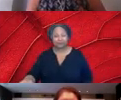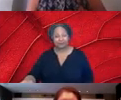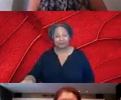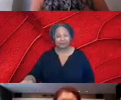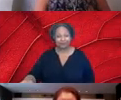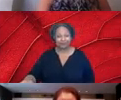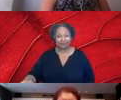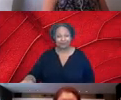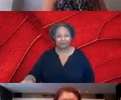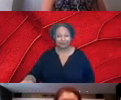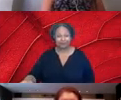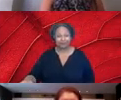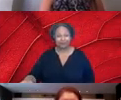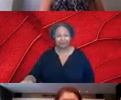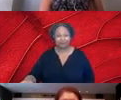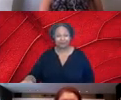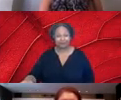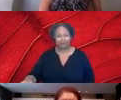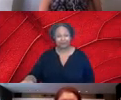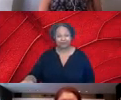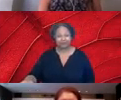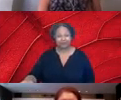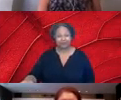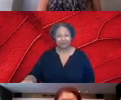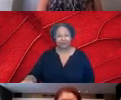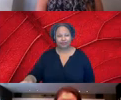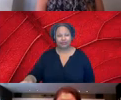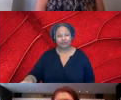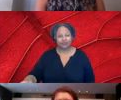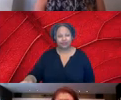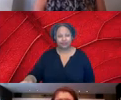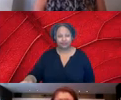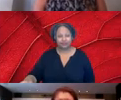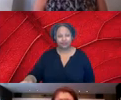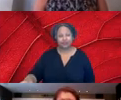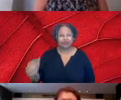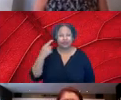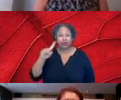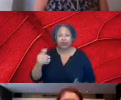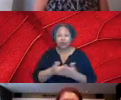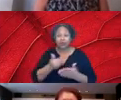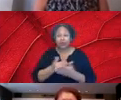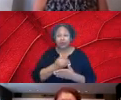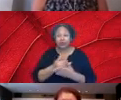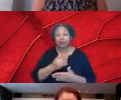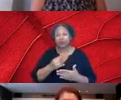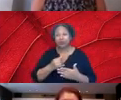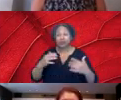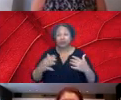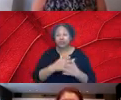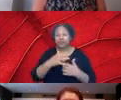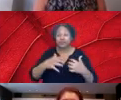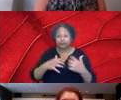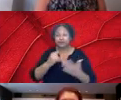these last two. So some other, for this new award, the Indigenous Artist